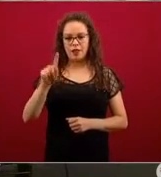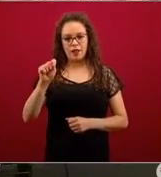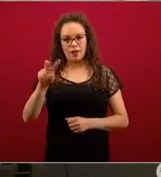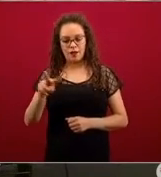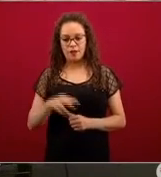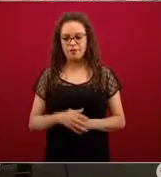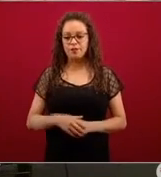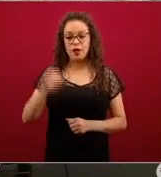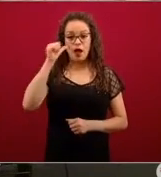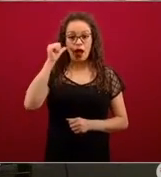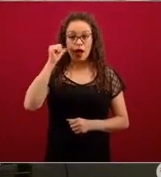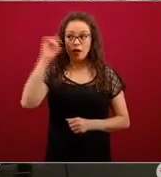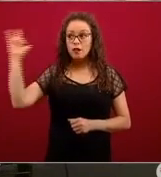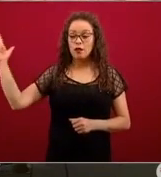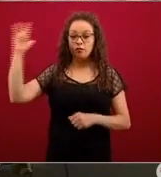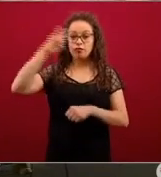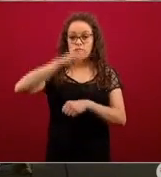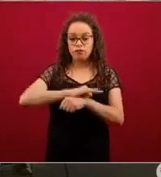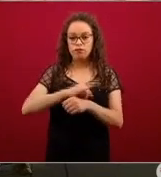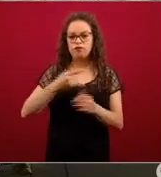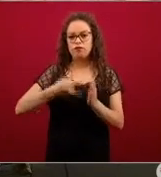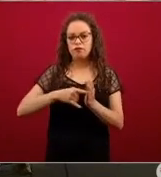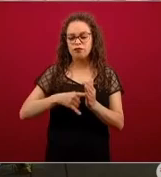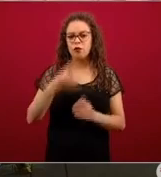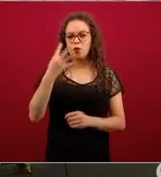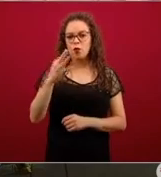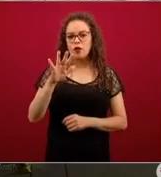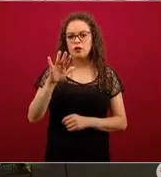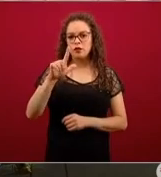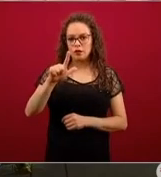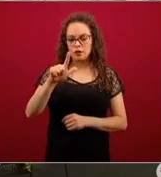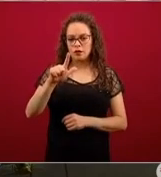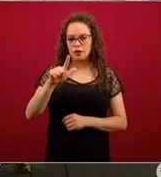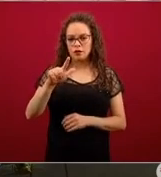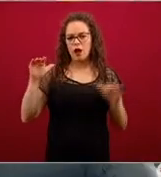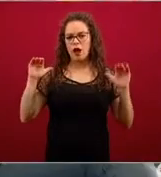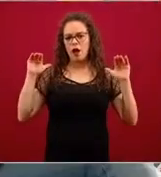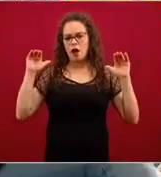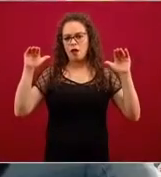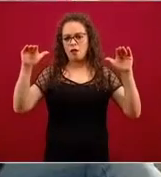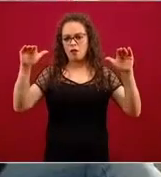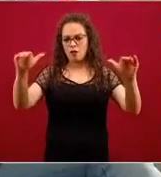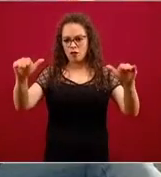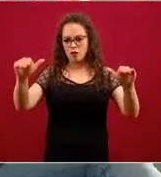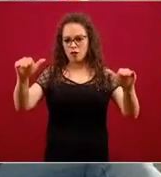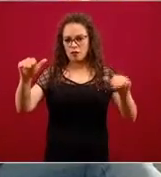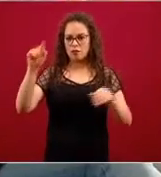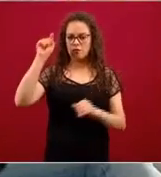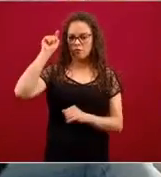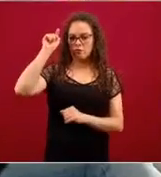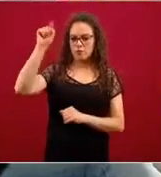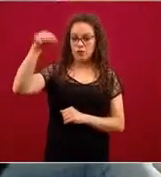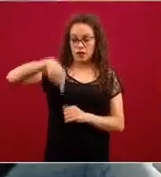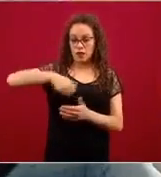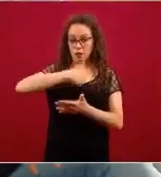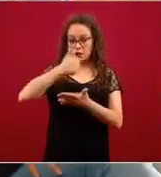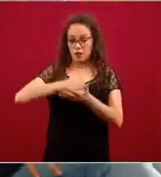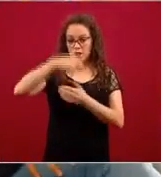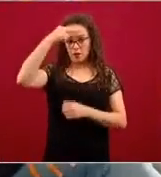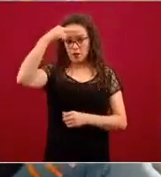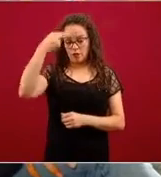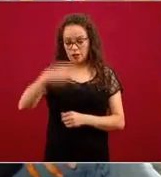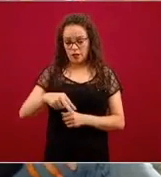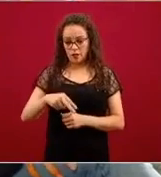Ayer, Yesterday at 4:57 p.m., an airplane arrived. It had